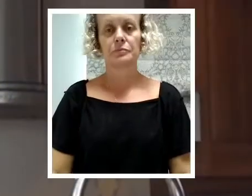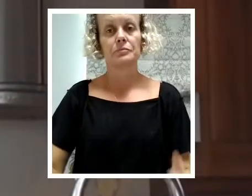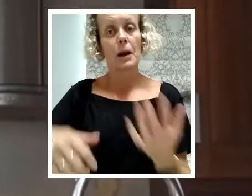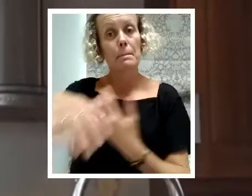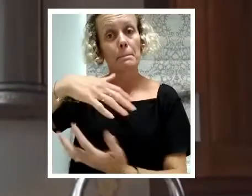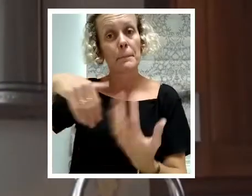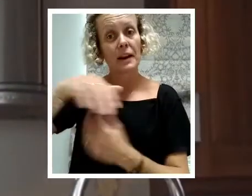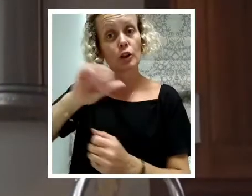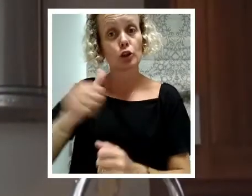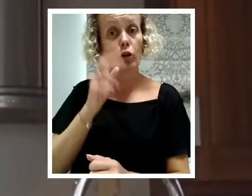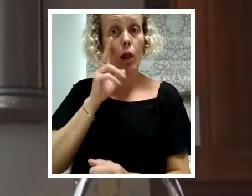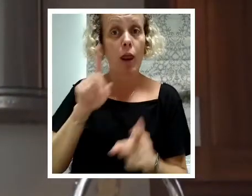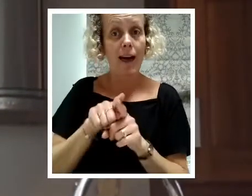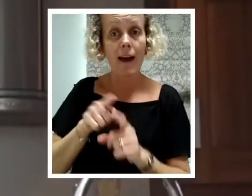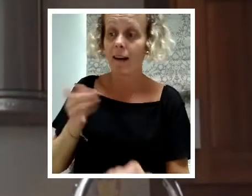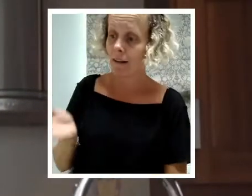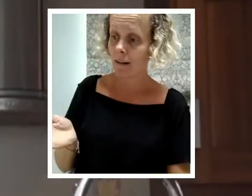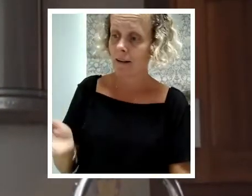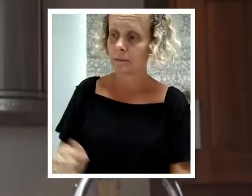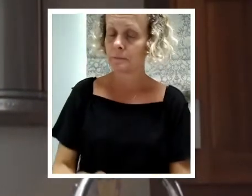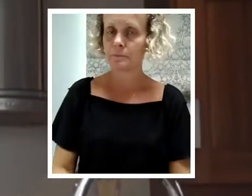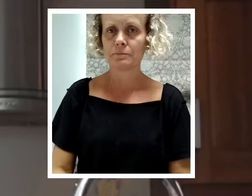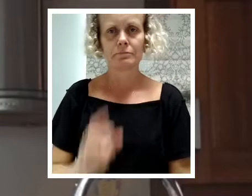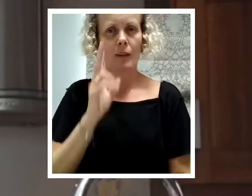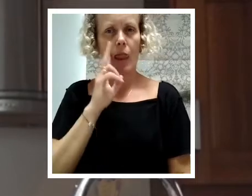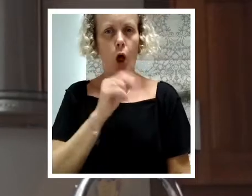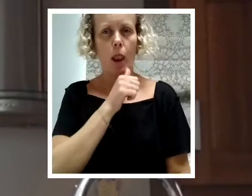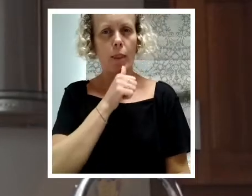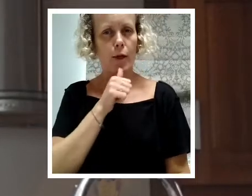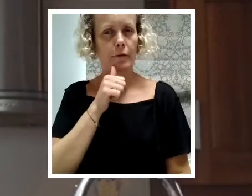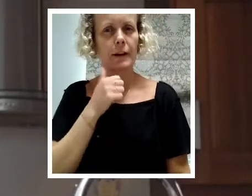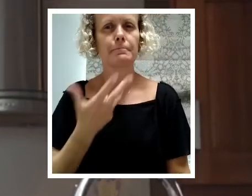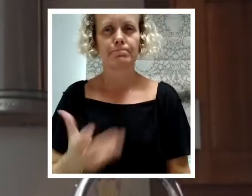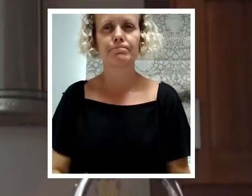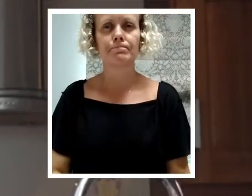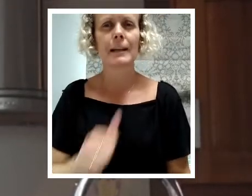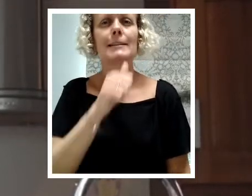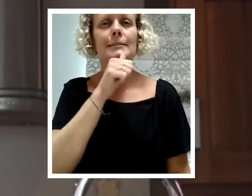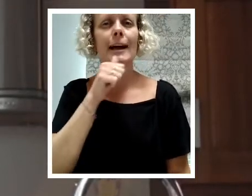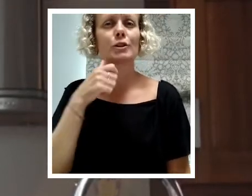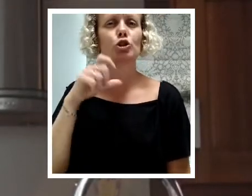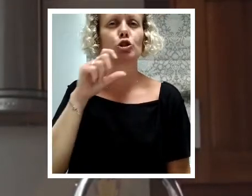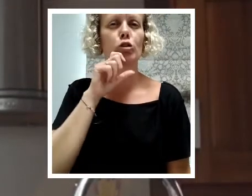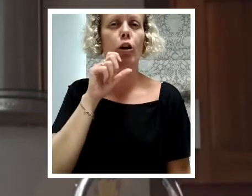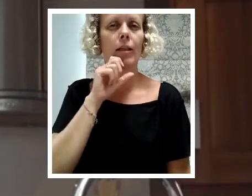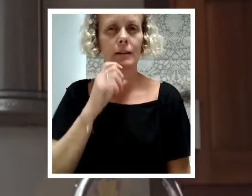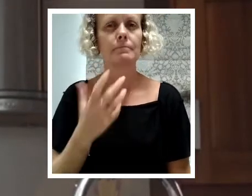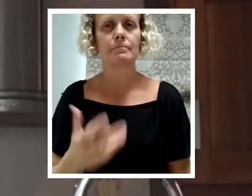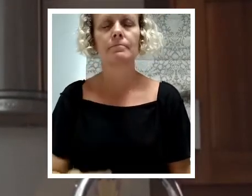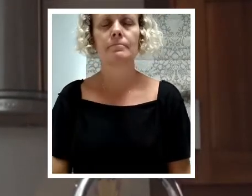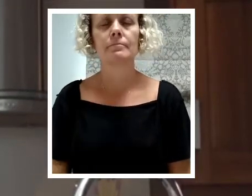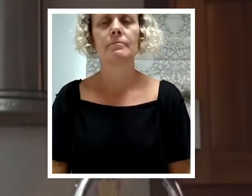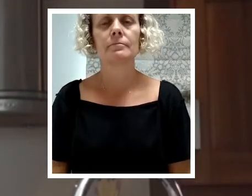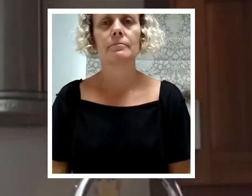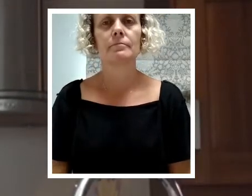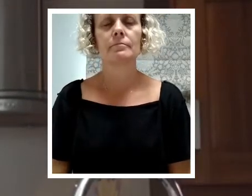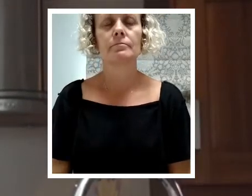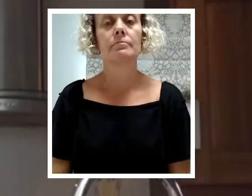Our mixture should look something like this. It looks lovely, nice and chocolatey.